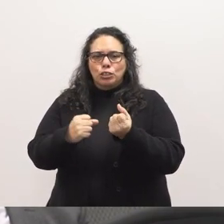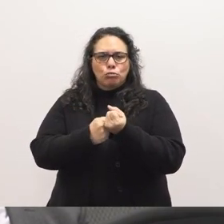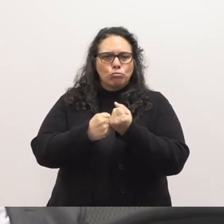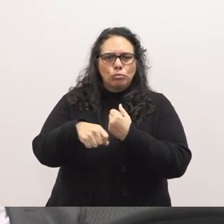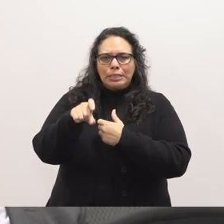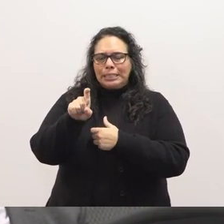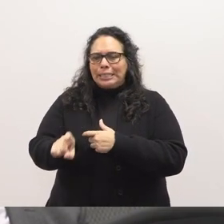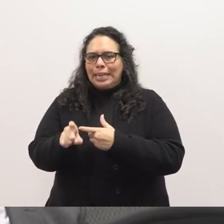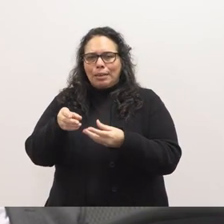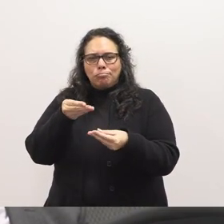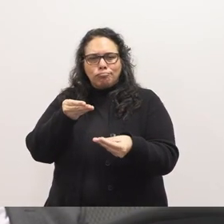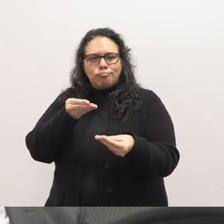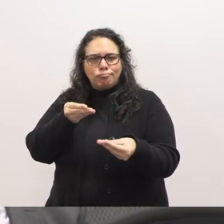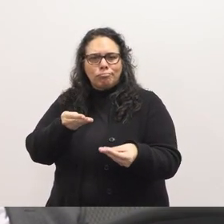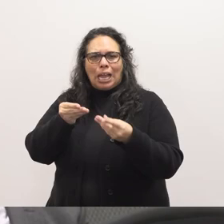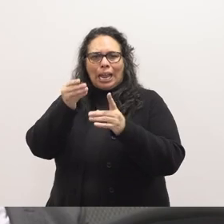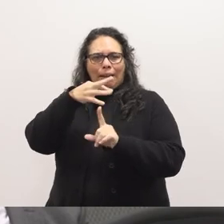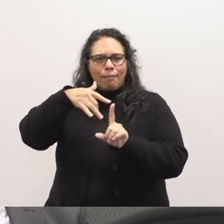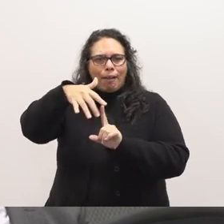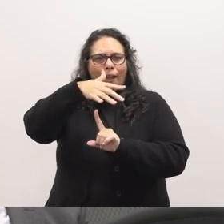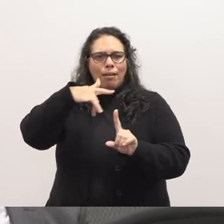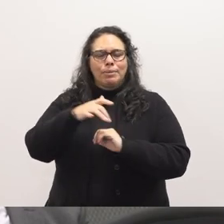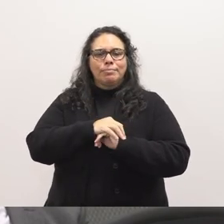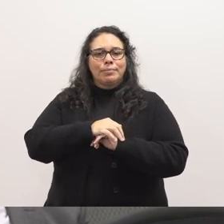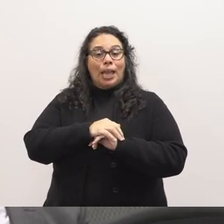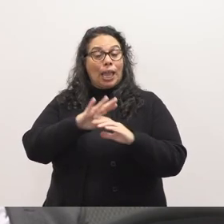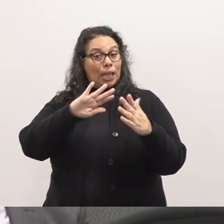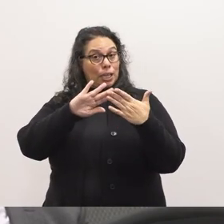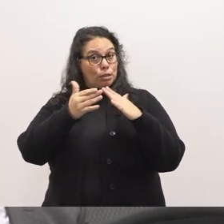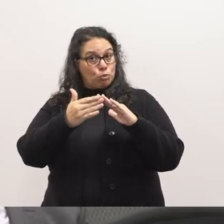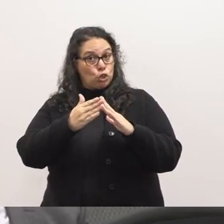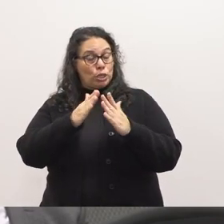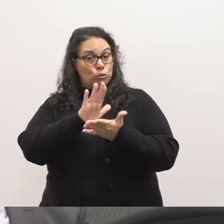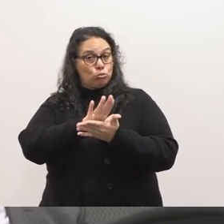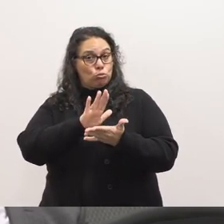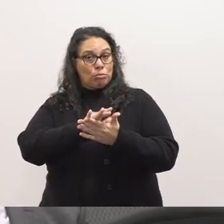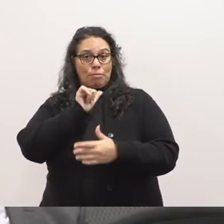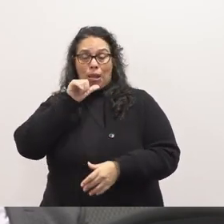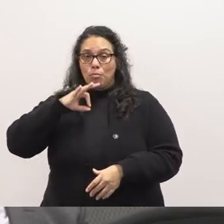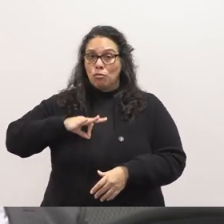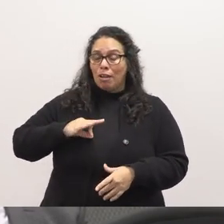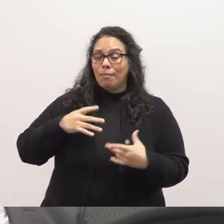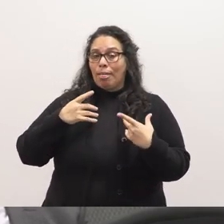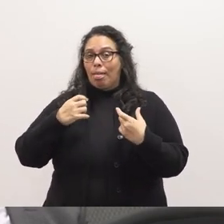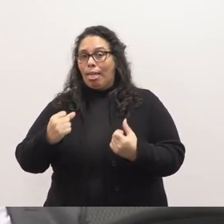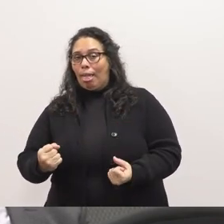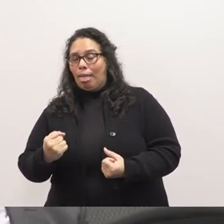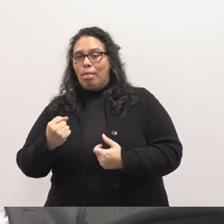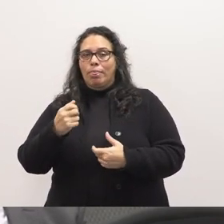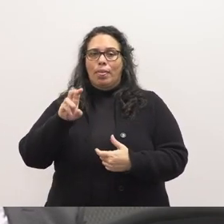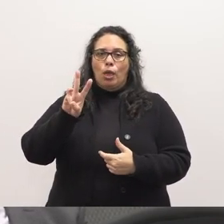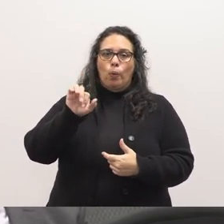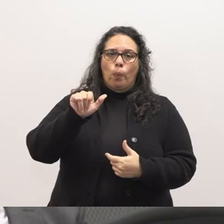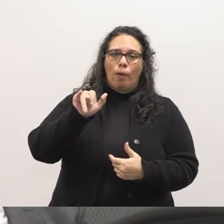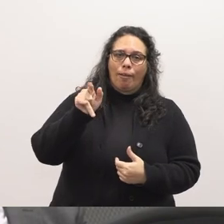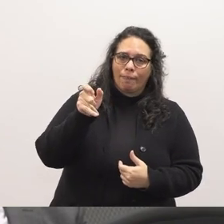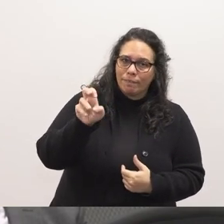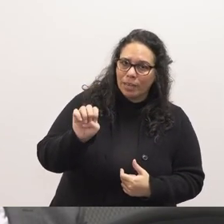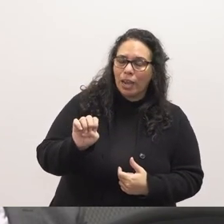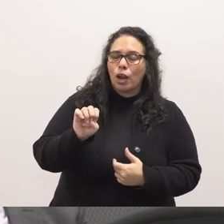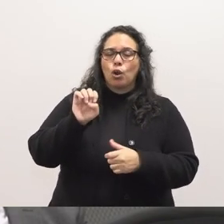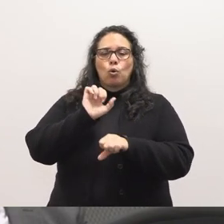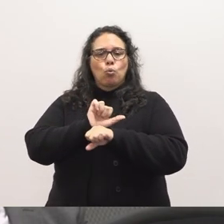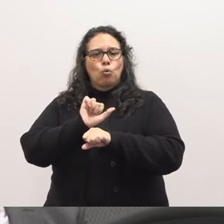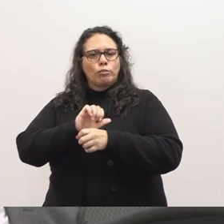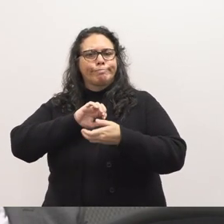nurturing a learning environment. In community schools, nonprofits, community groups, health and welfare agencies, and parents work hand in hand to provide the